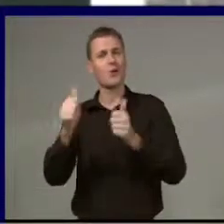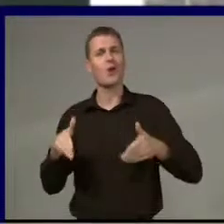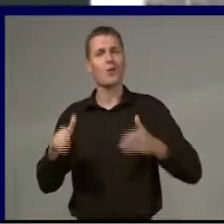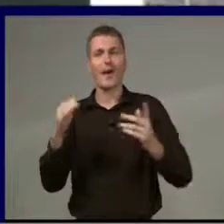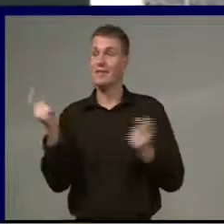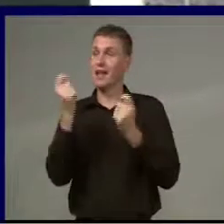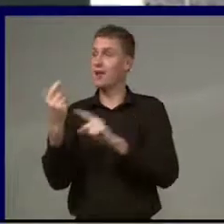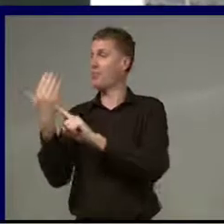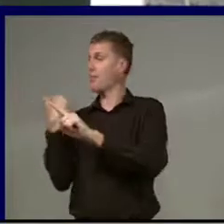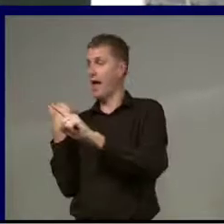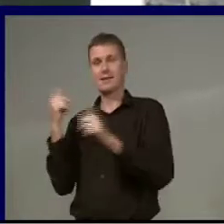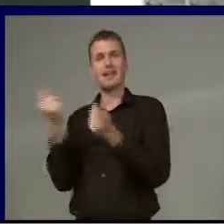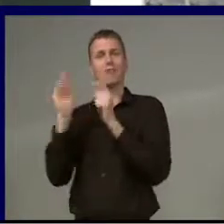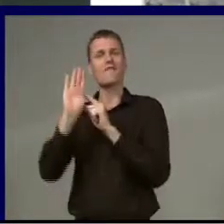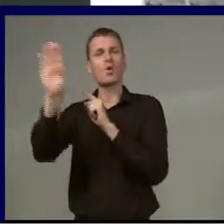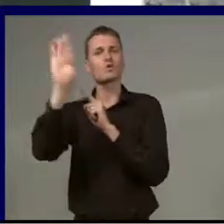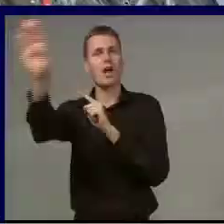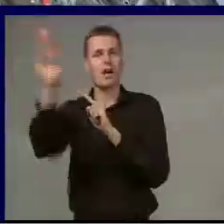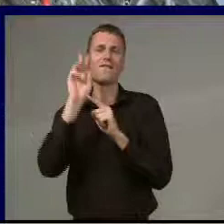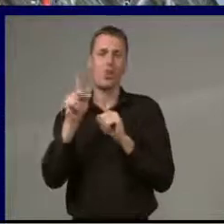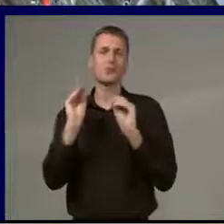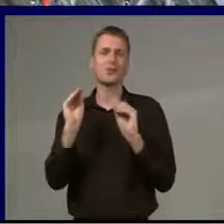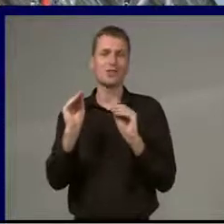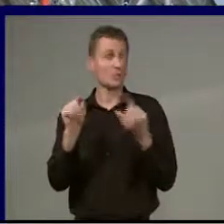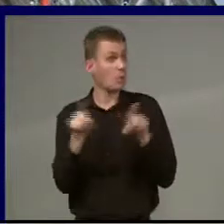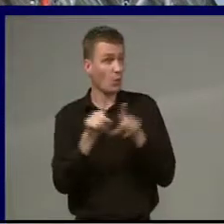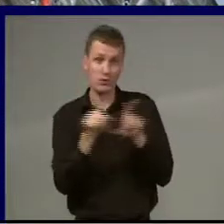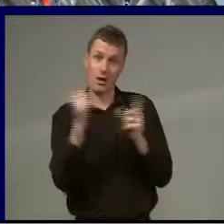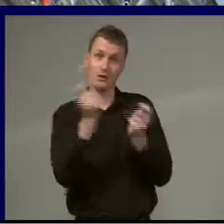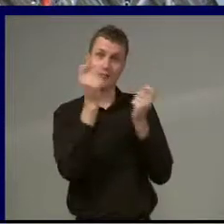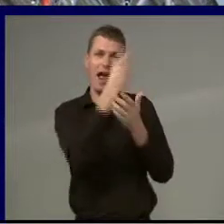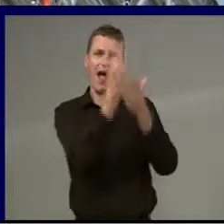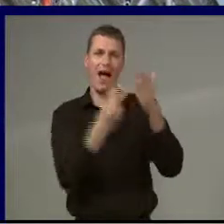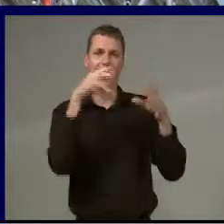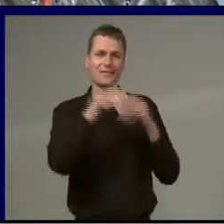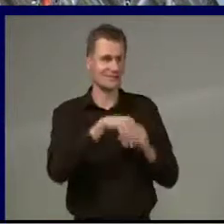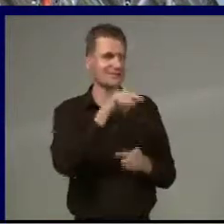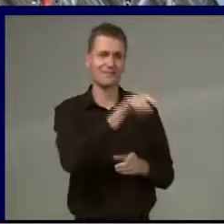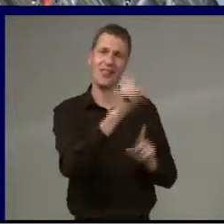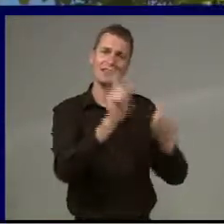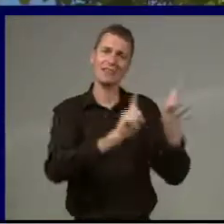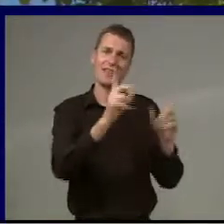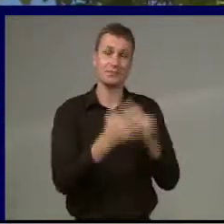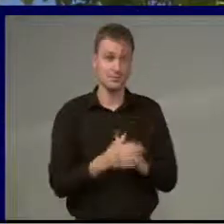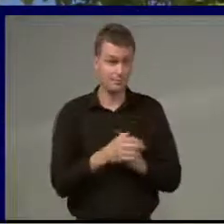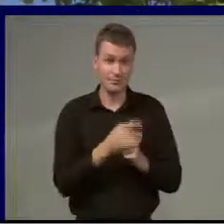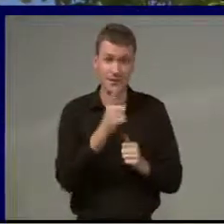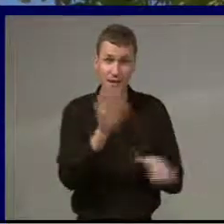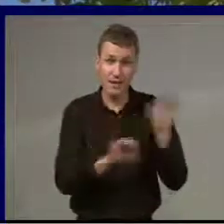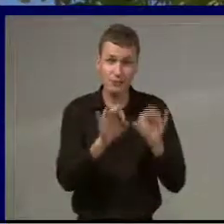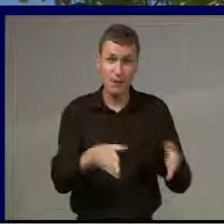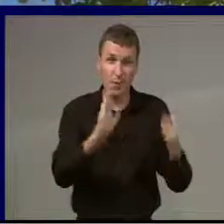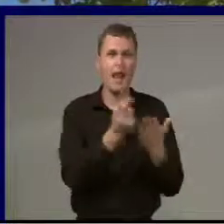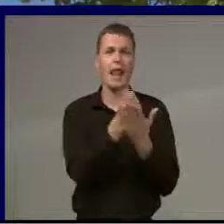both the past and future of education and the arts in the city. The chemistry building will be leased for the next 8